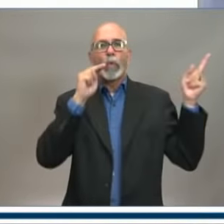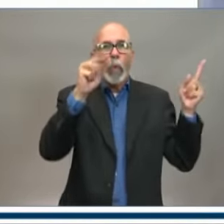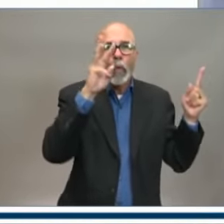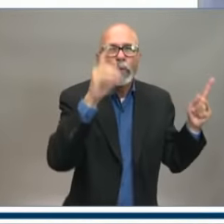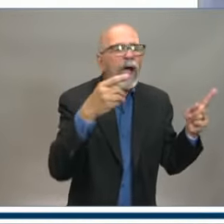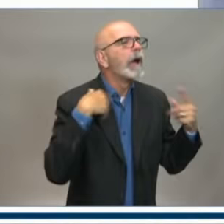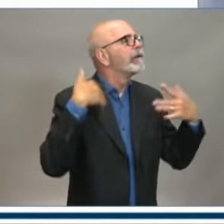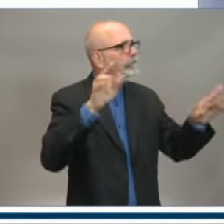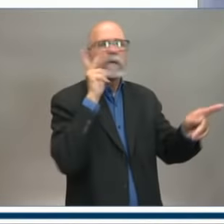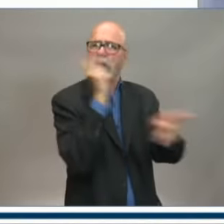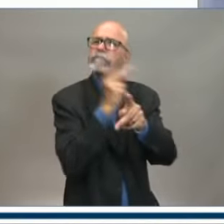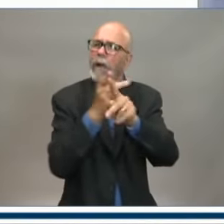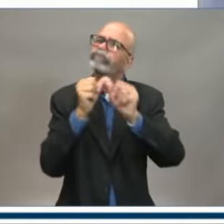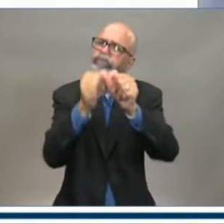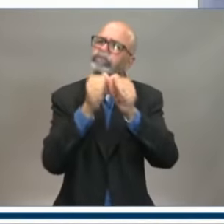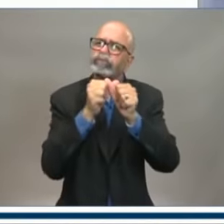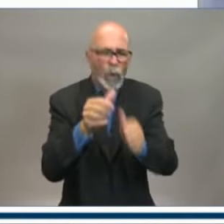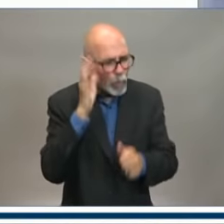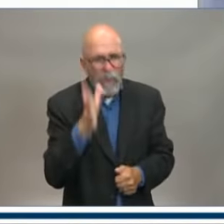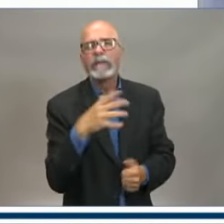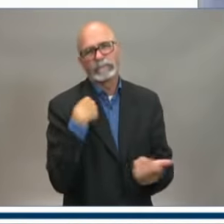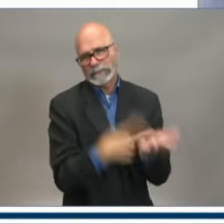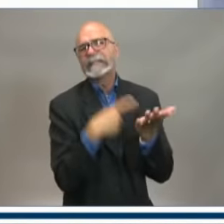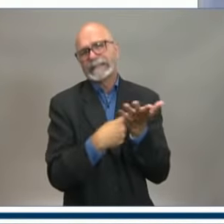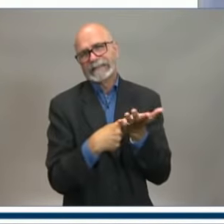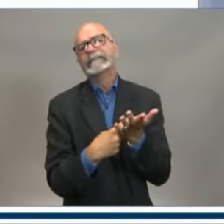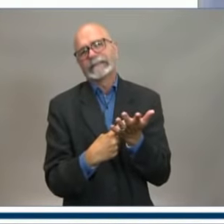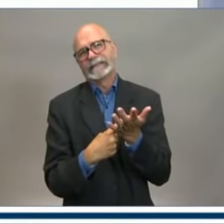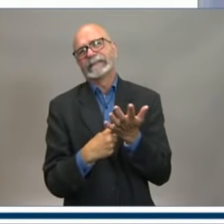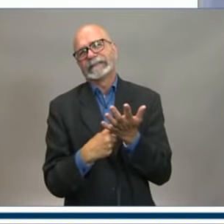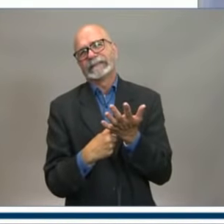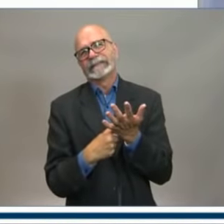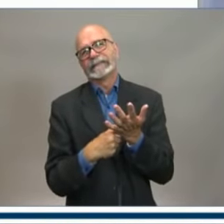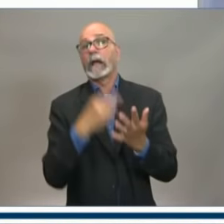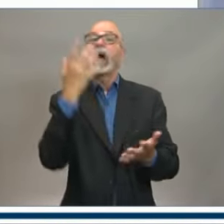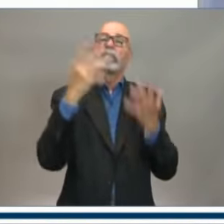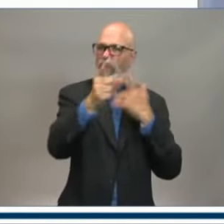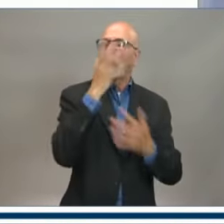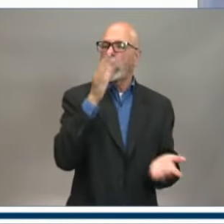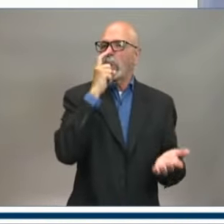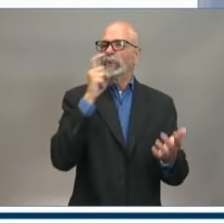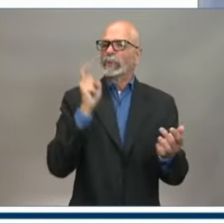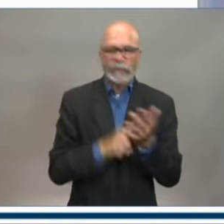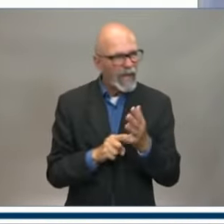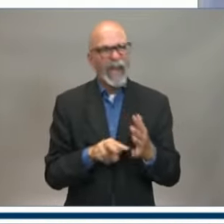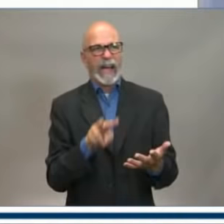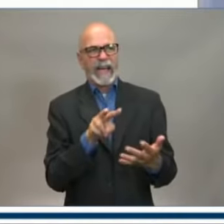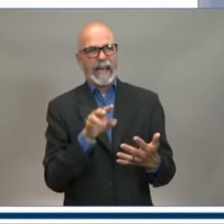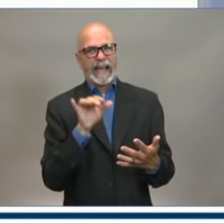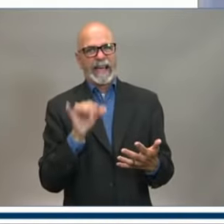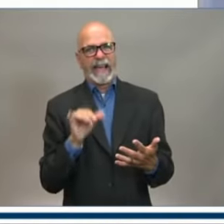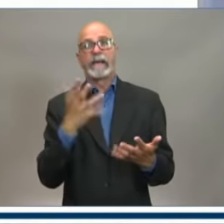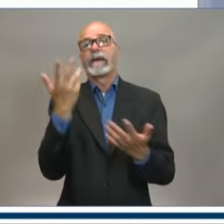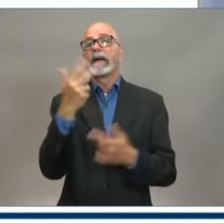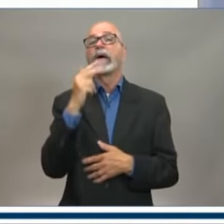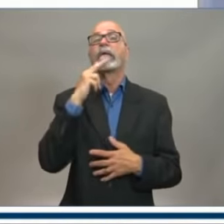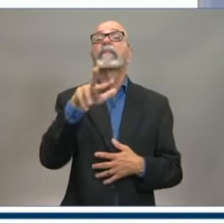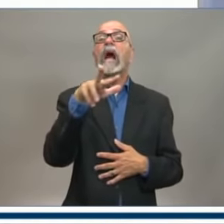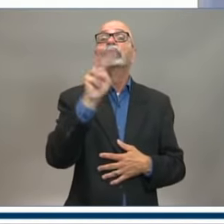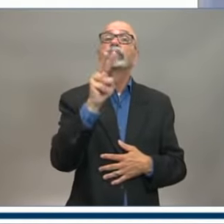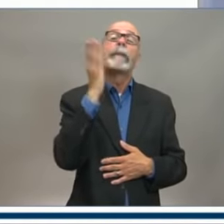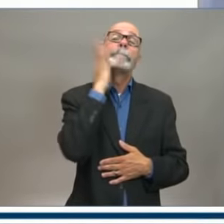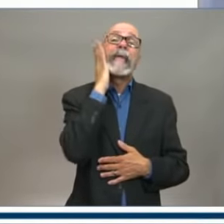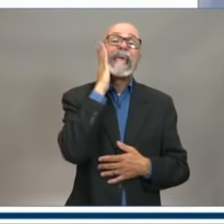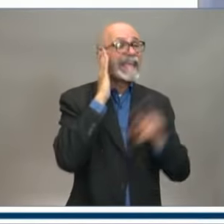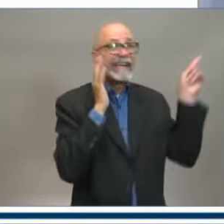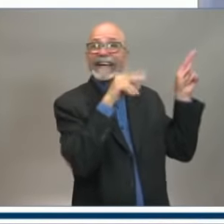with not only Northwood, but all of our partners. You may have noticed we announced 32 beds that we were opening